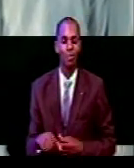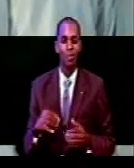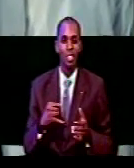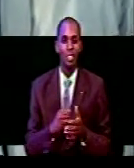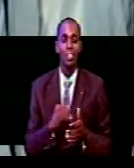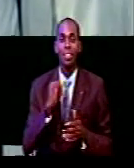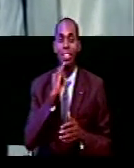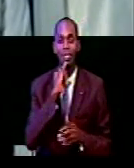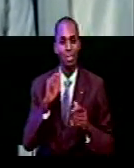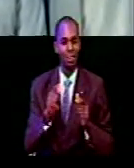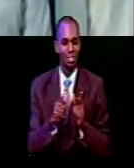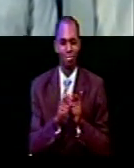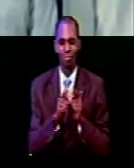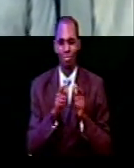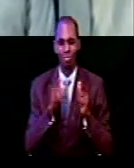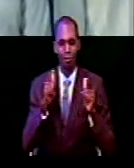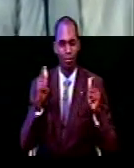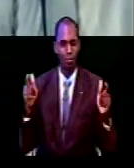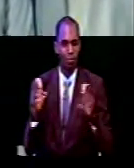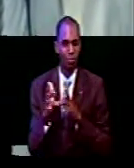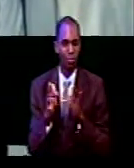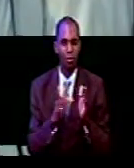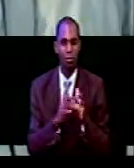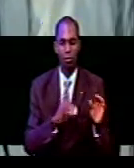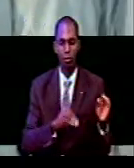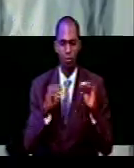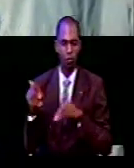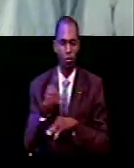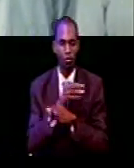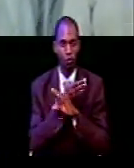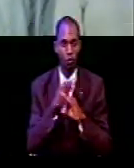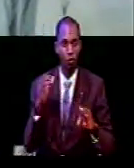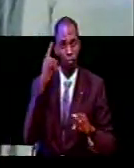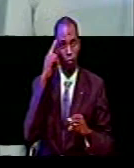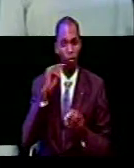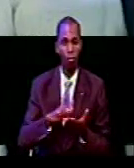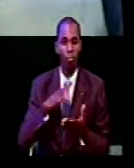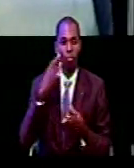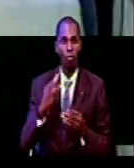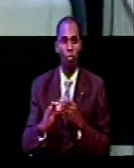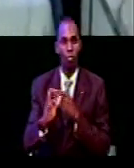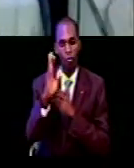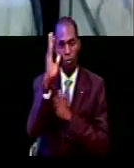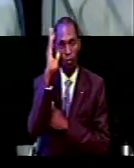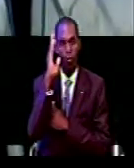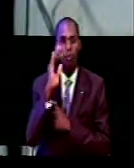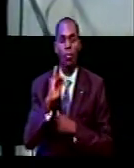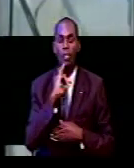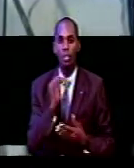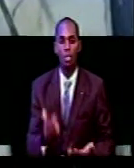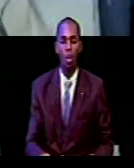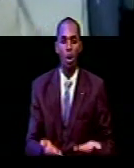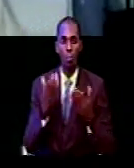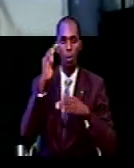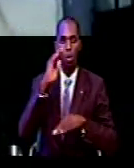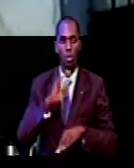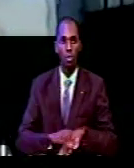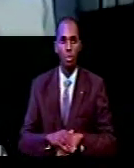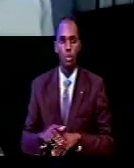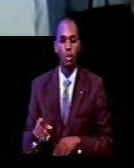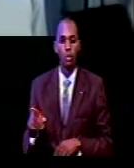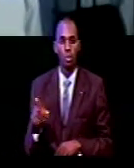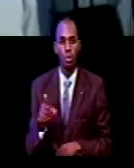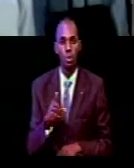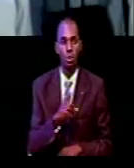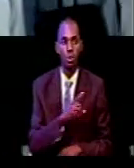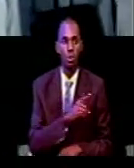down. It's emancipation. It is emancipation. Jesus sets you free for the glory